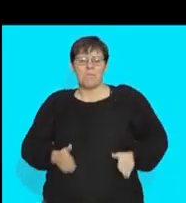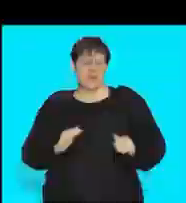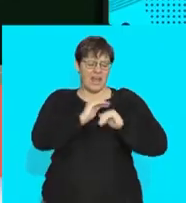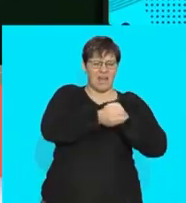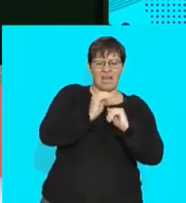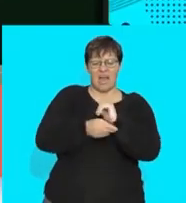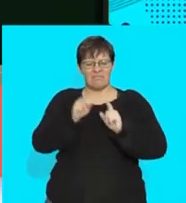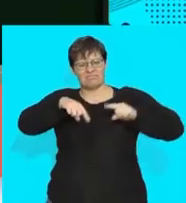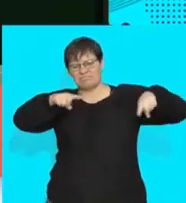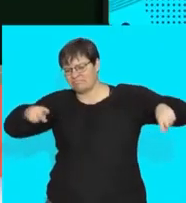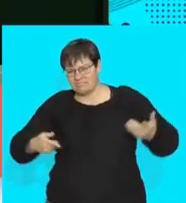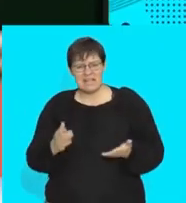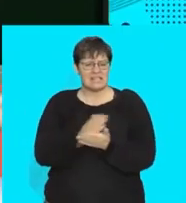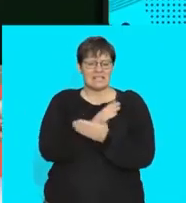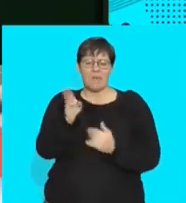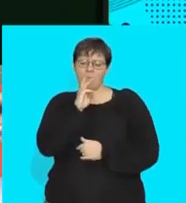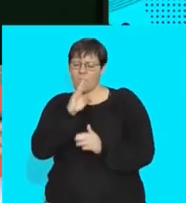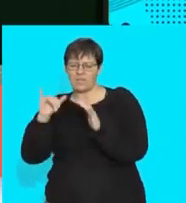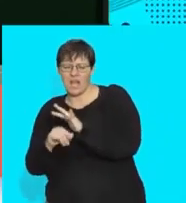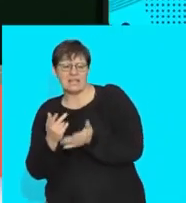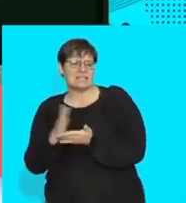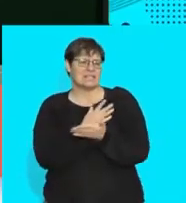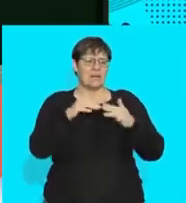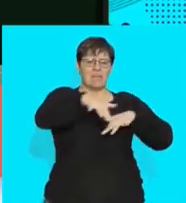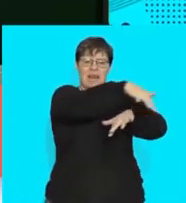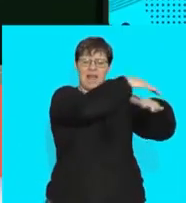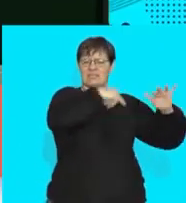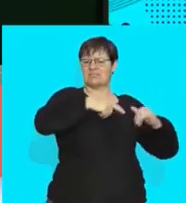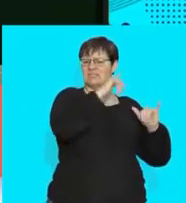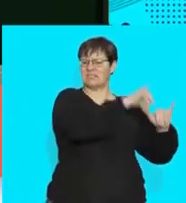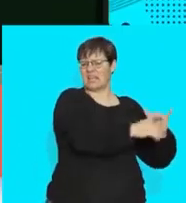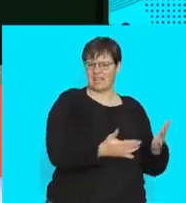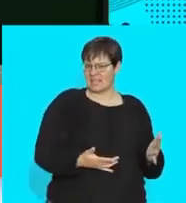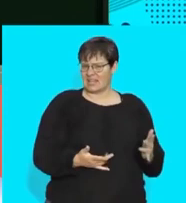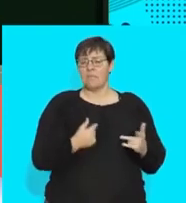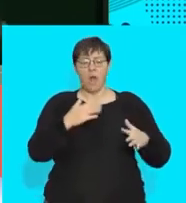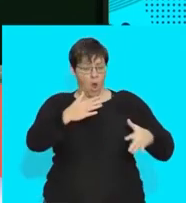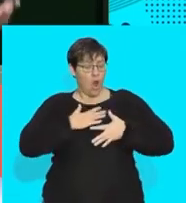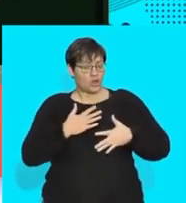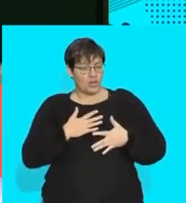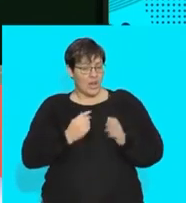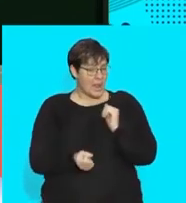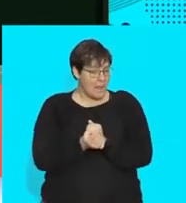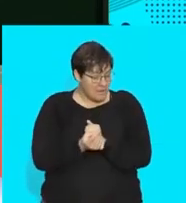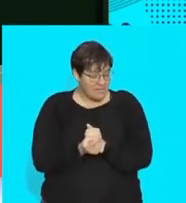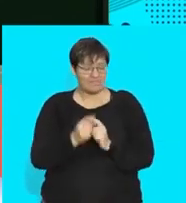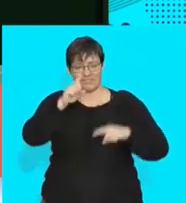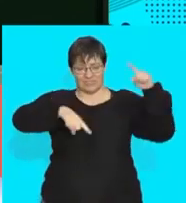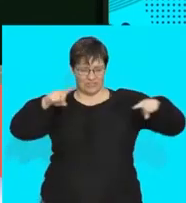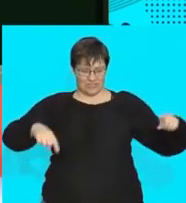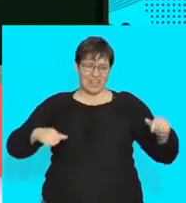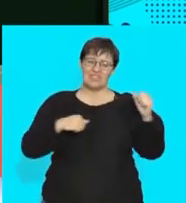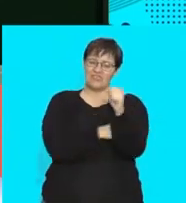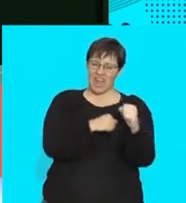coverings, some live in water, some live on land, and how they get the oxygen in is going to be different.